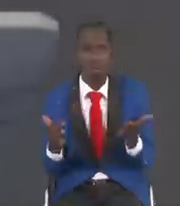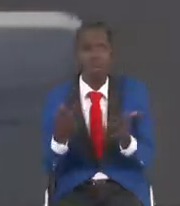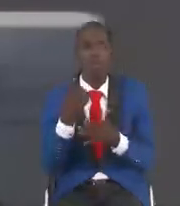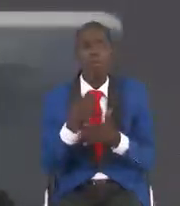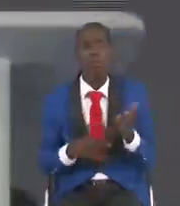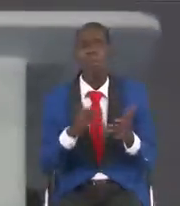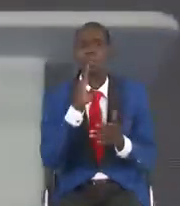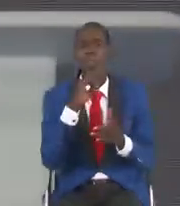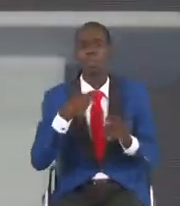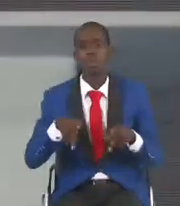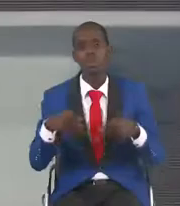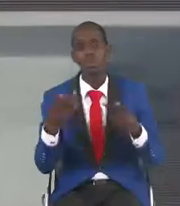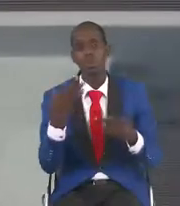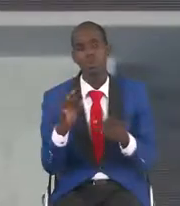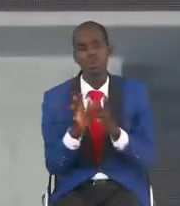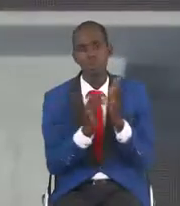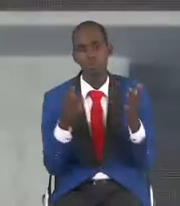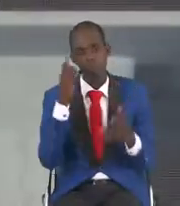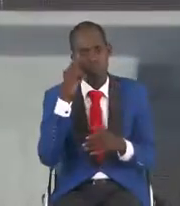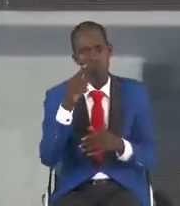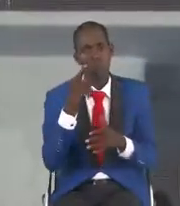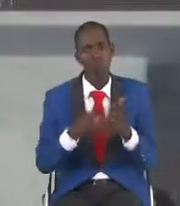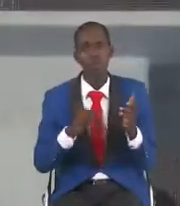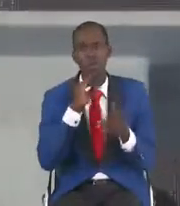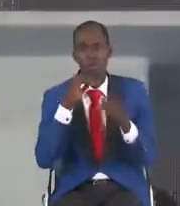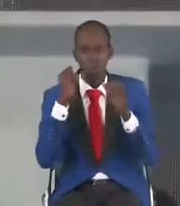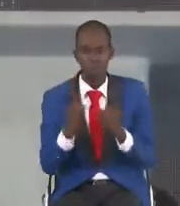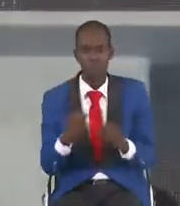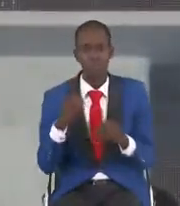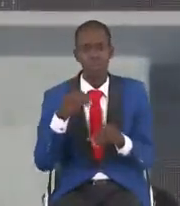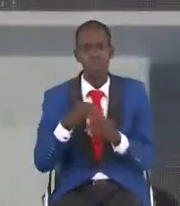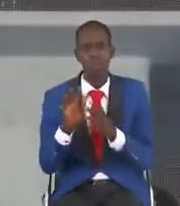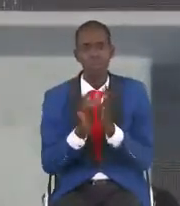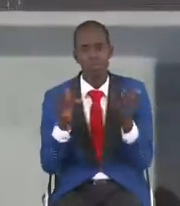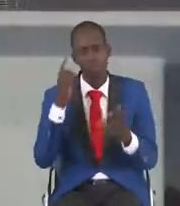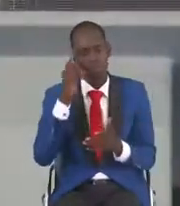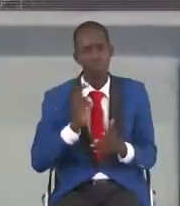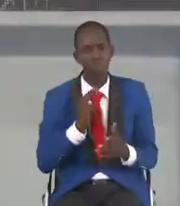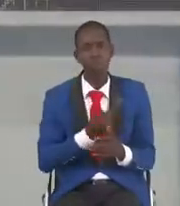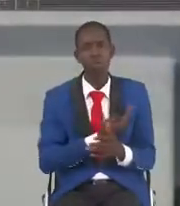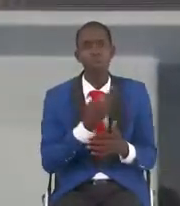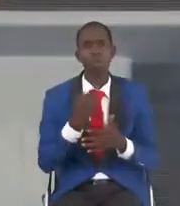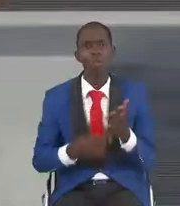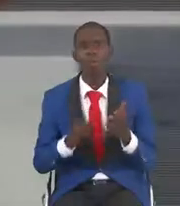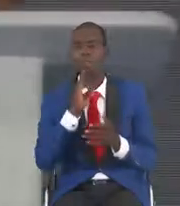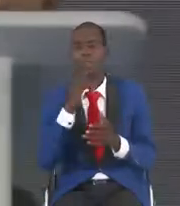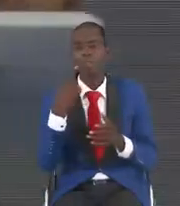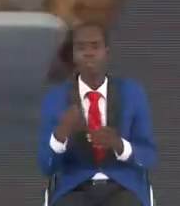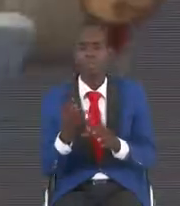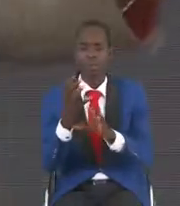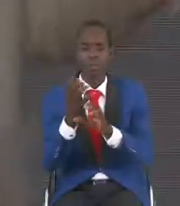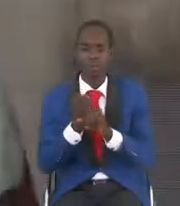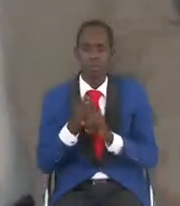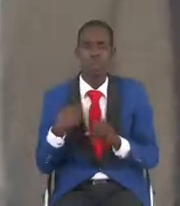of the scripture for us? What's the power in the scripture for us? And what is the possession we